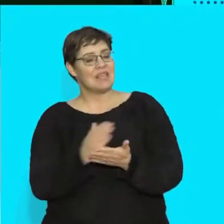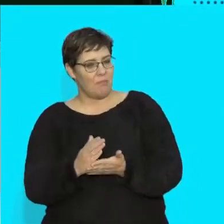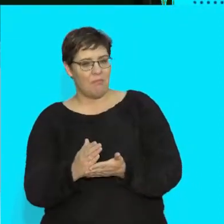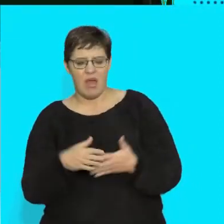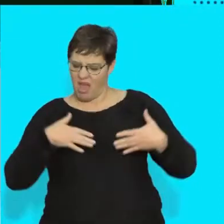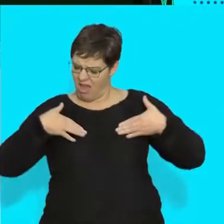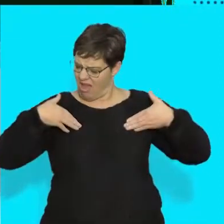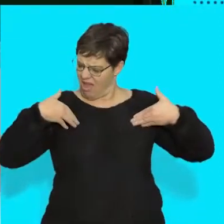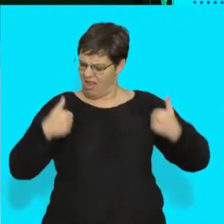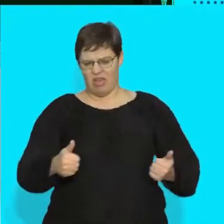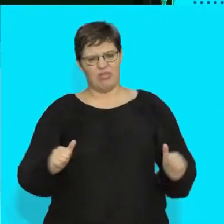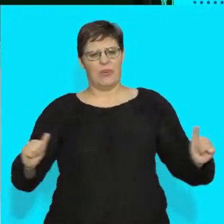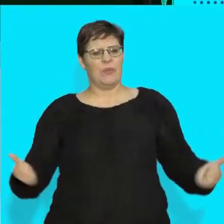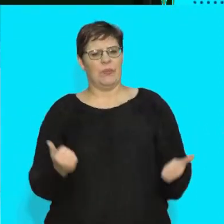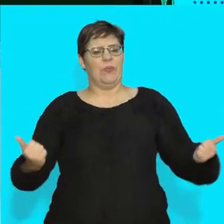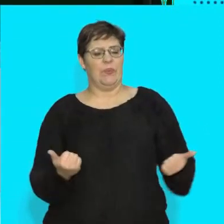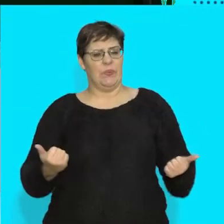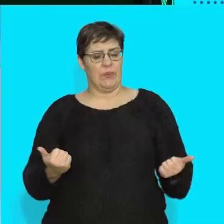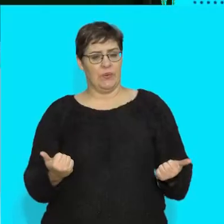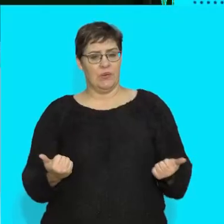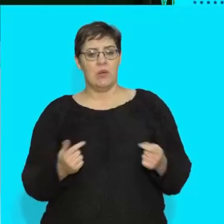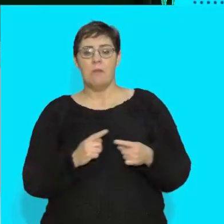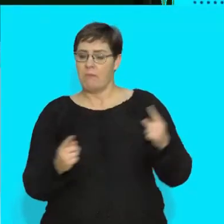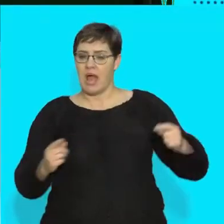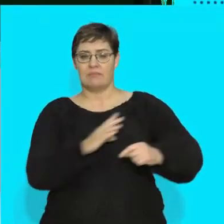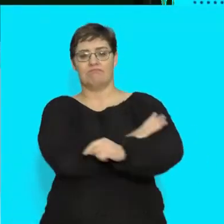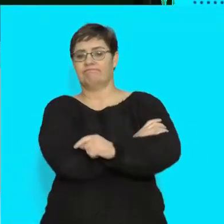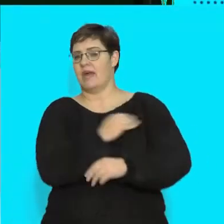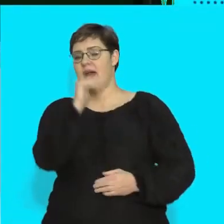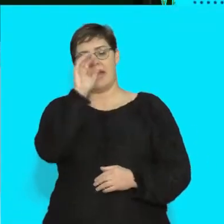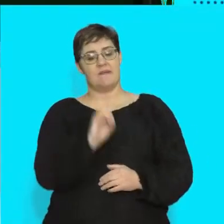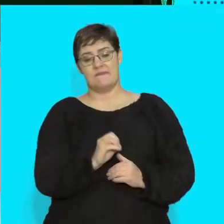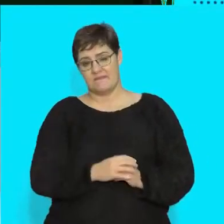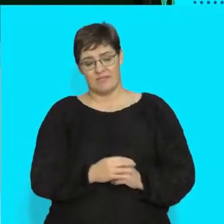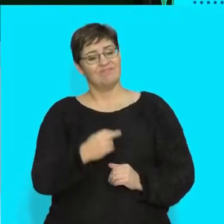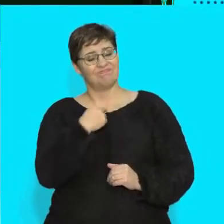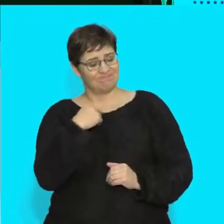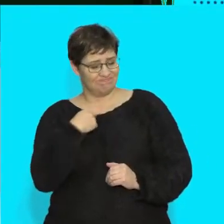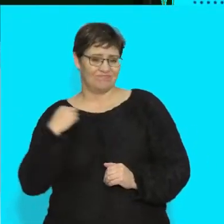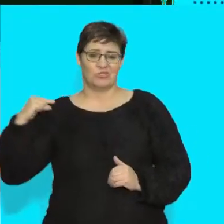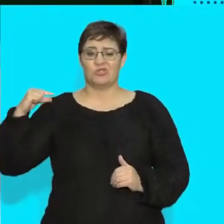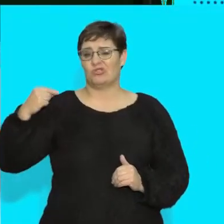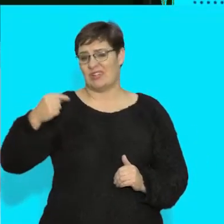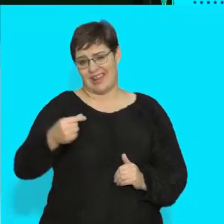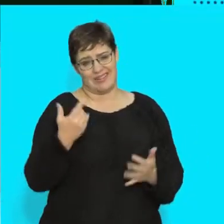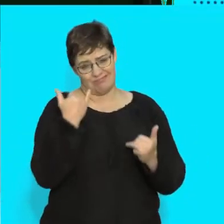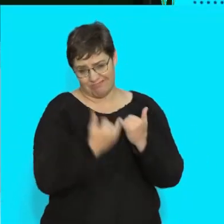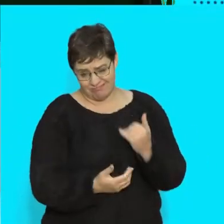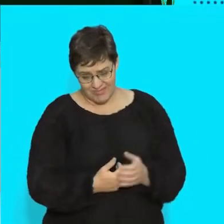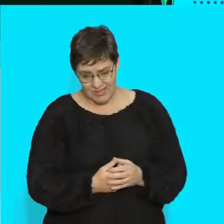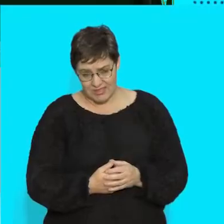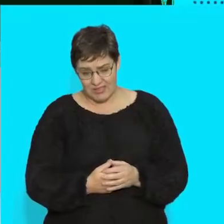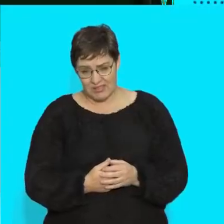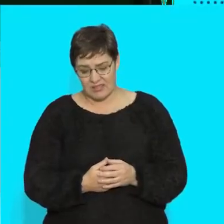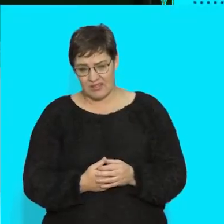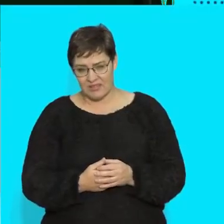healthy as can be, right, and they have high blood pressure. Unfortunately, it is a genetic thing, right, that you're